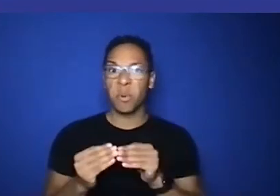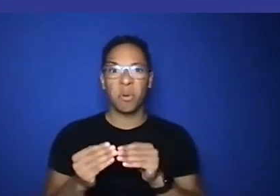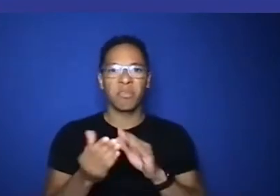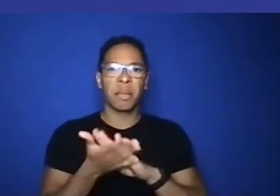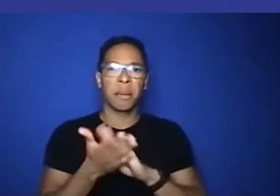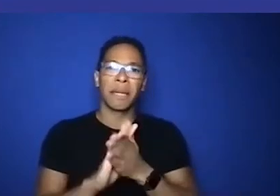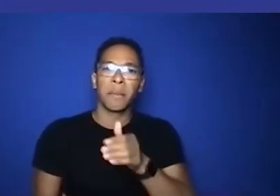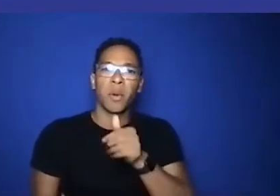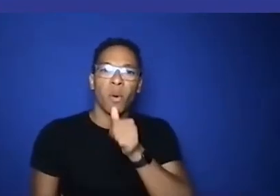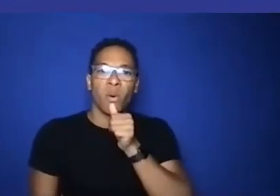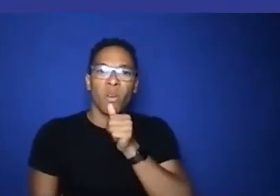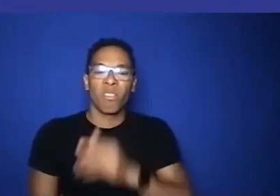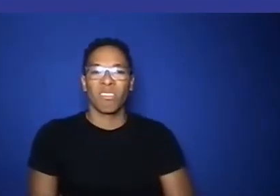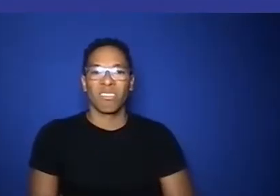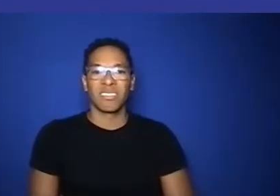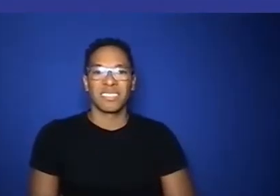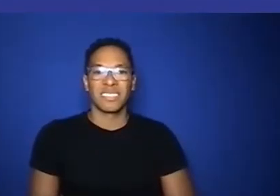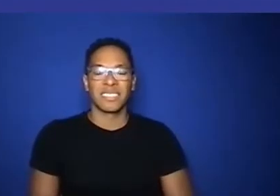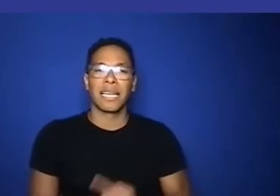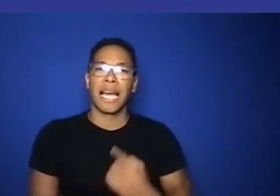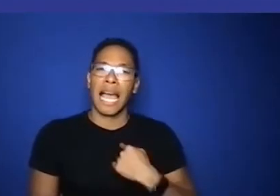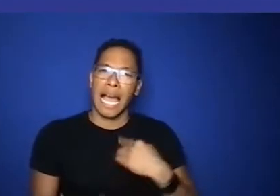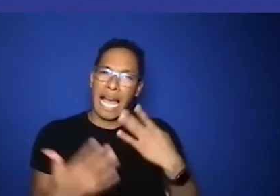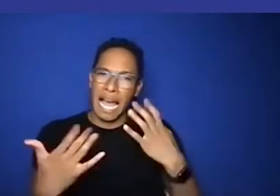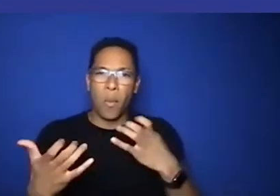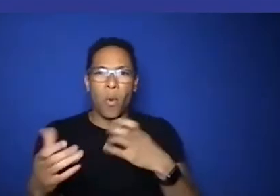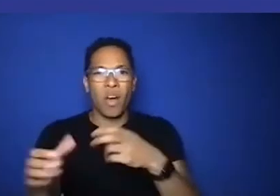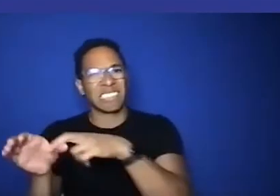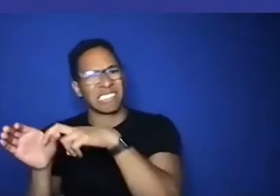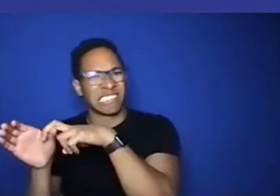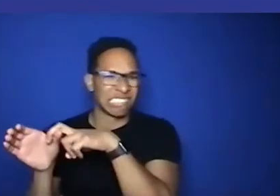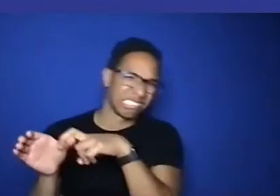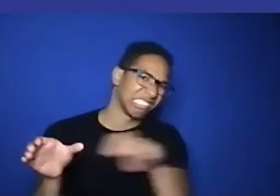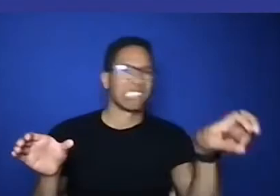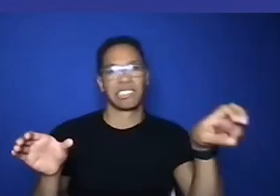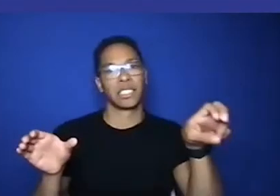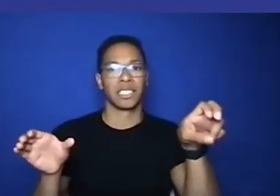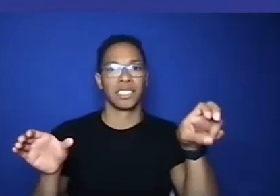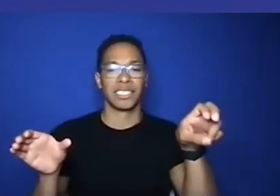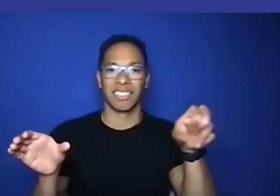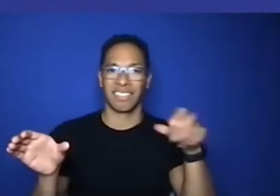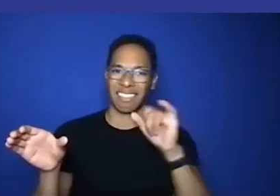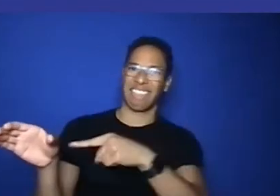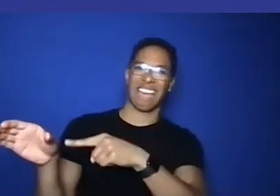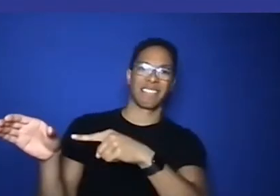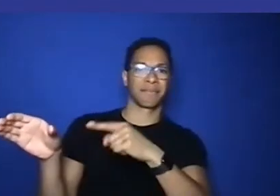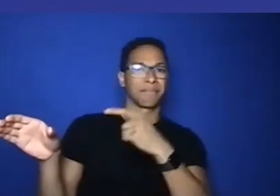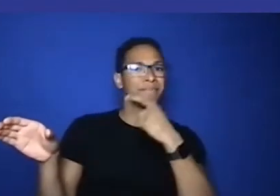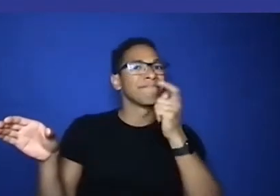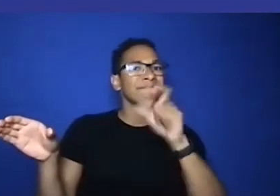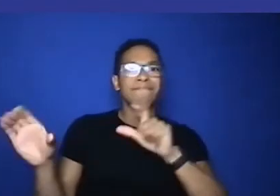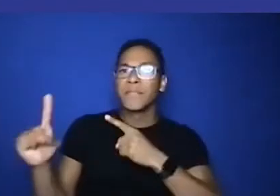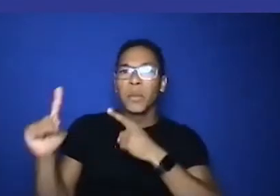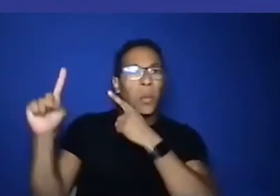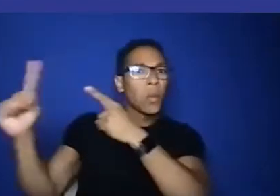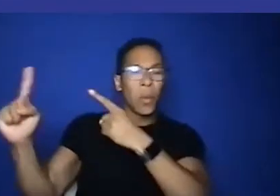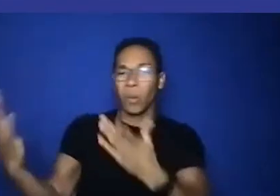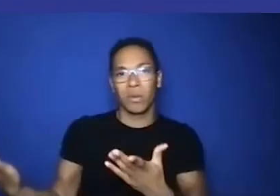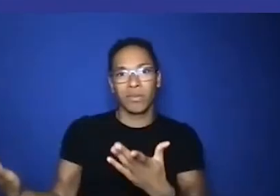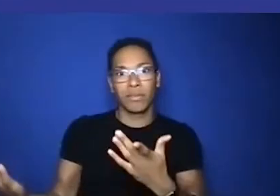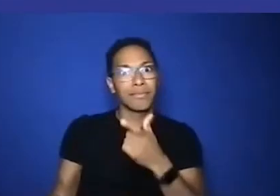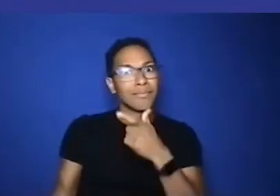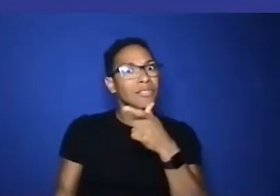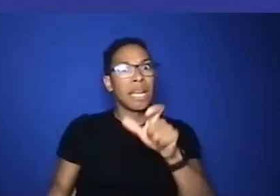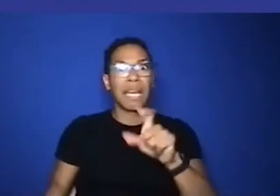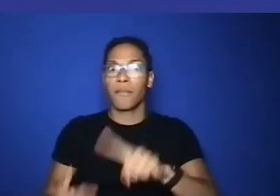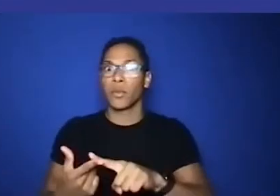And I want to break away from that and say that we don't have to do that. That doesn't have to be the goal. We don't have to have this like